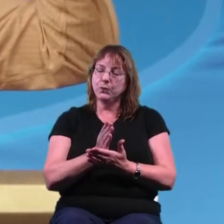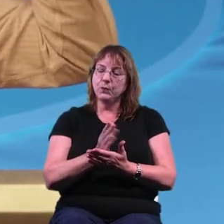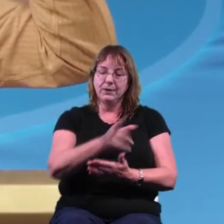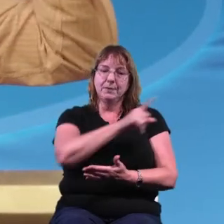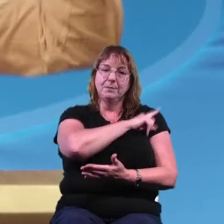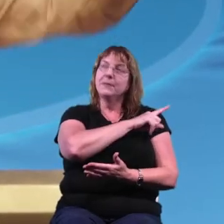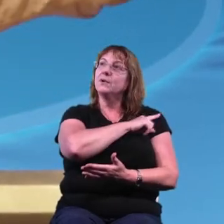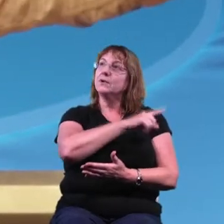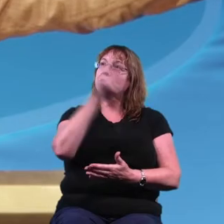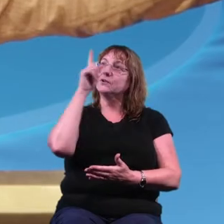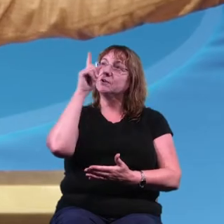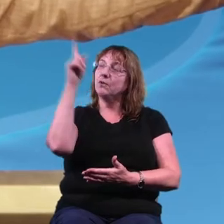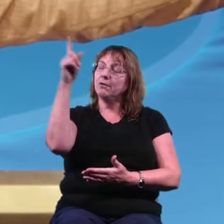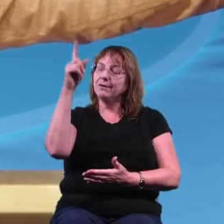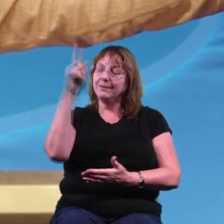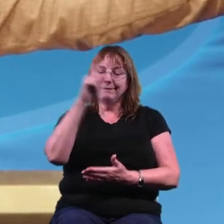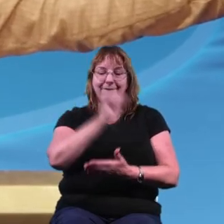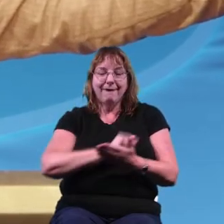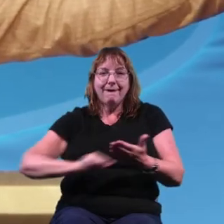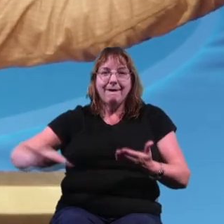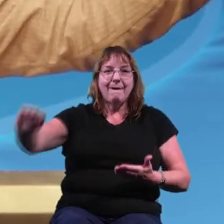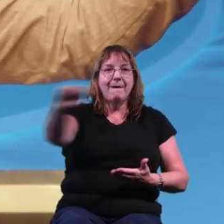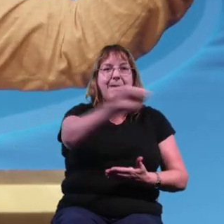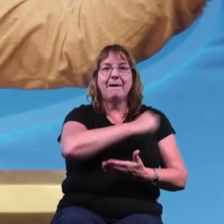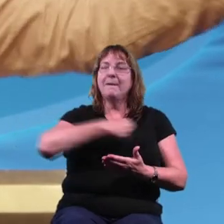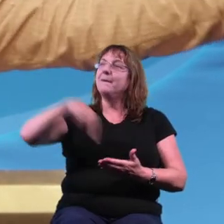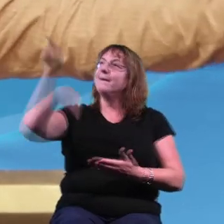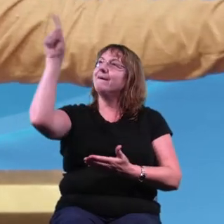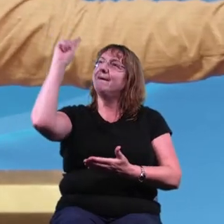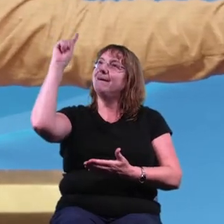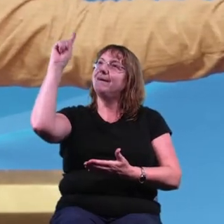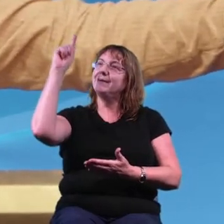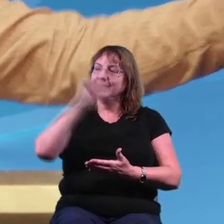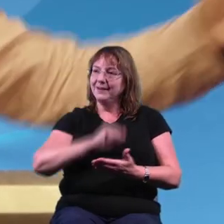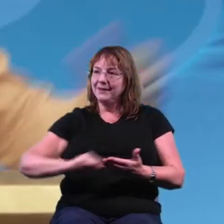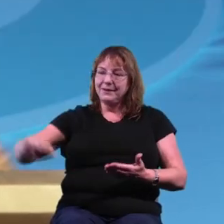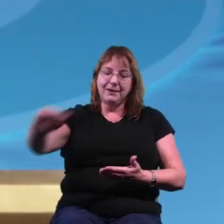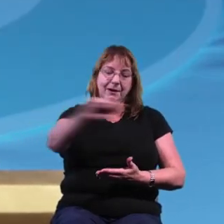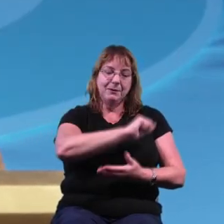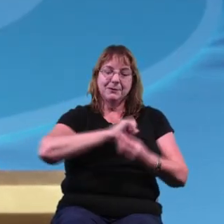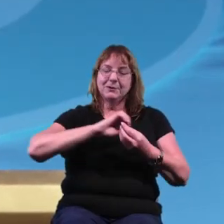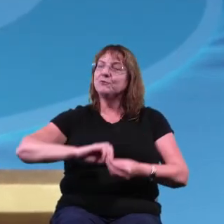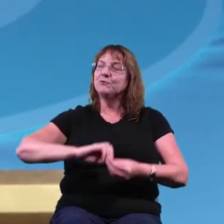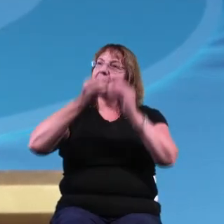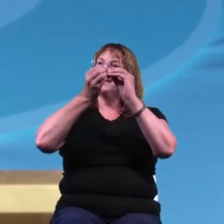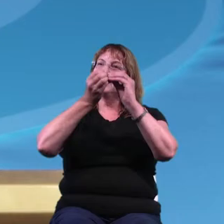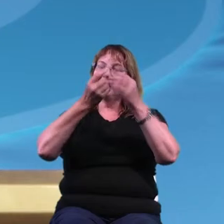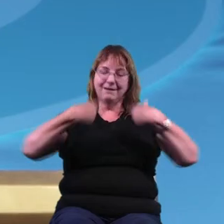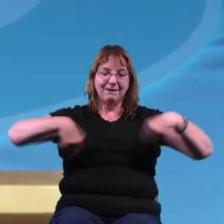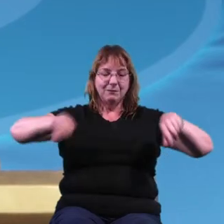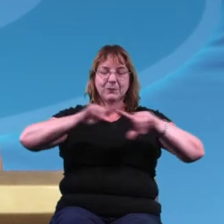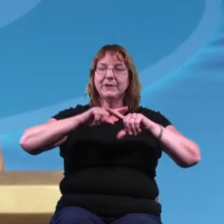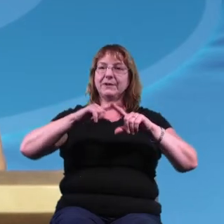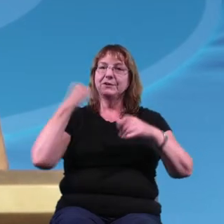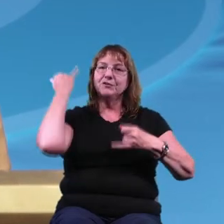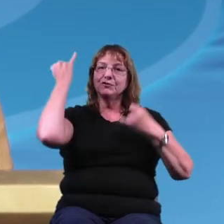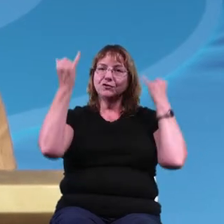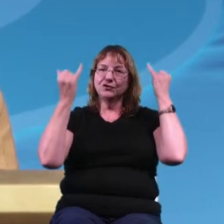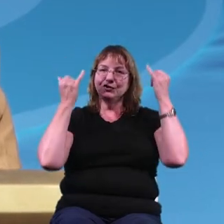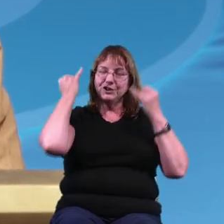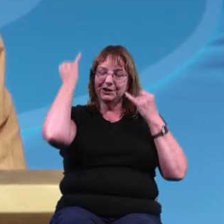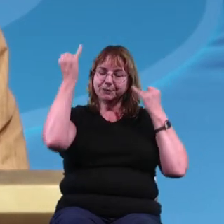thanksgiving because God is our God. He is our maker. We are the sheep of his pasture.